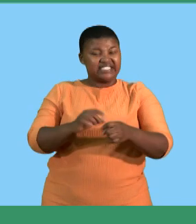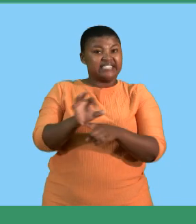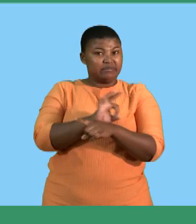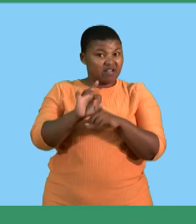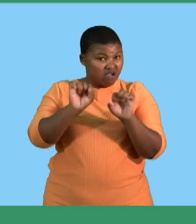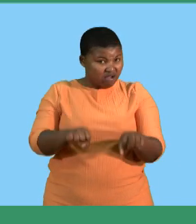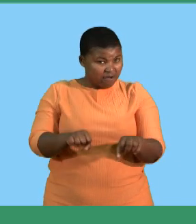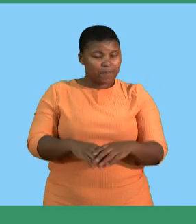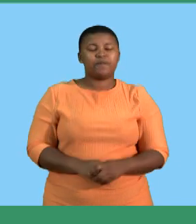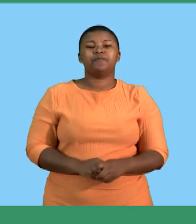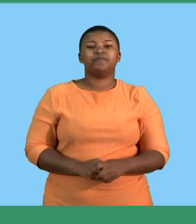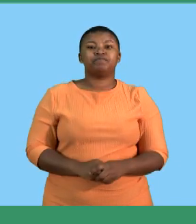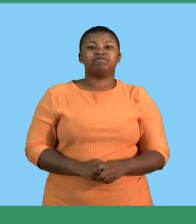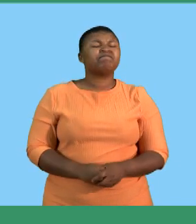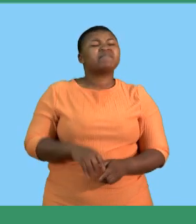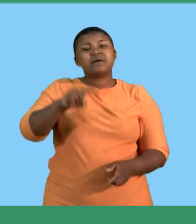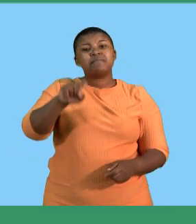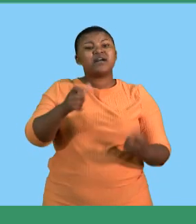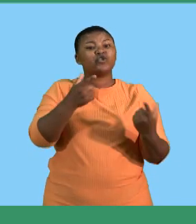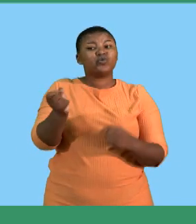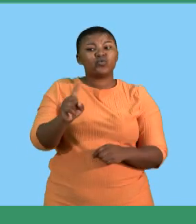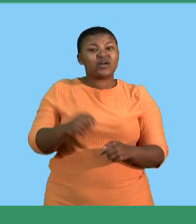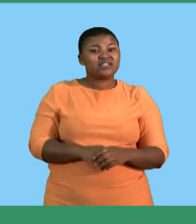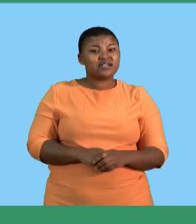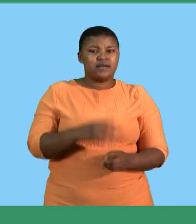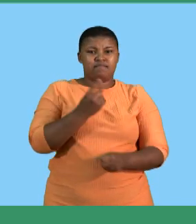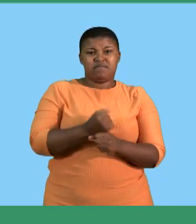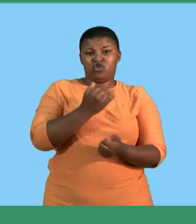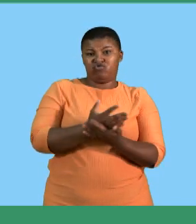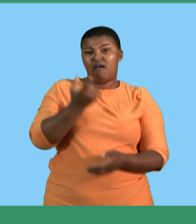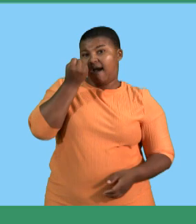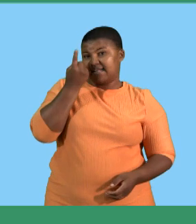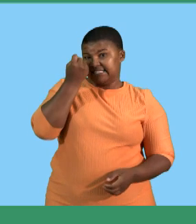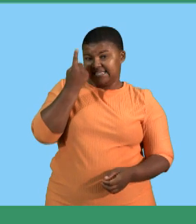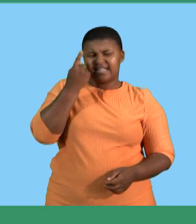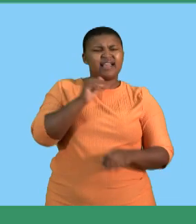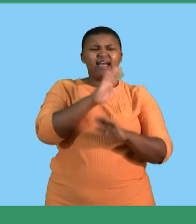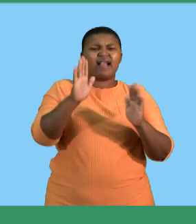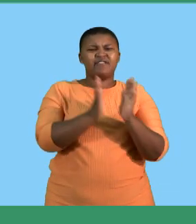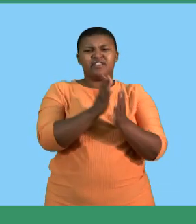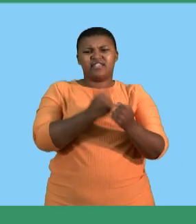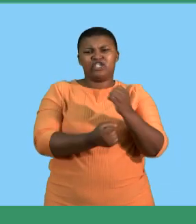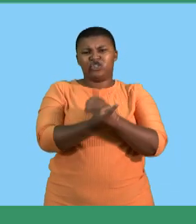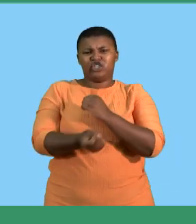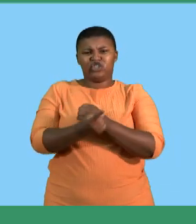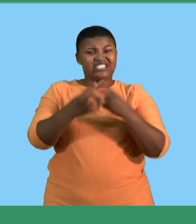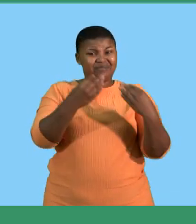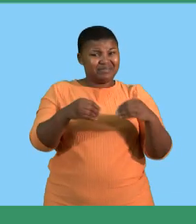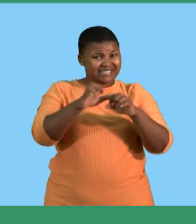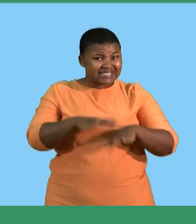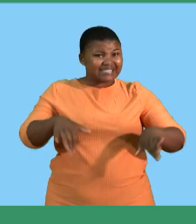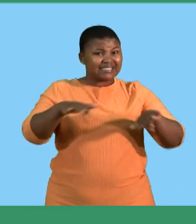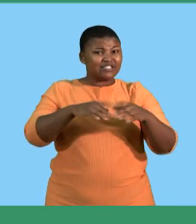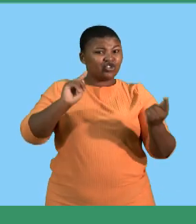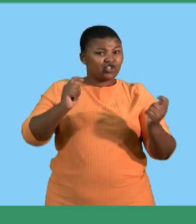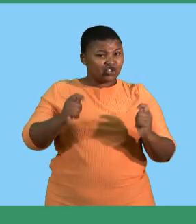the strategic plans. So what should they do? They should understand changes in our business